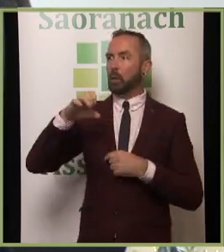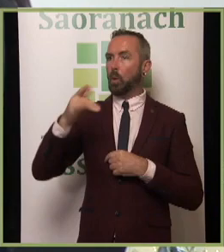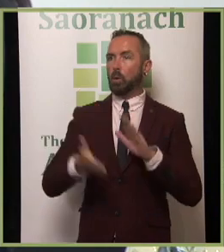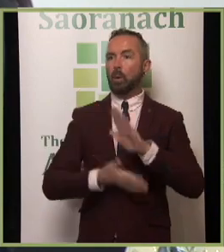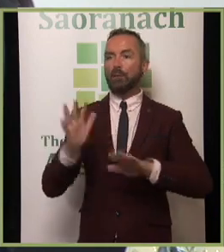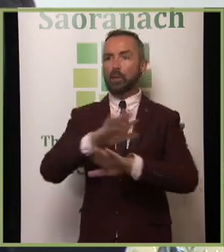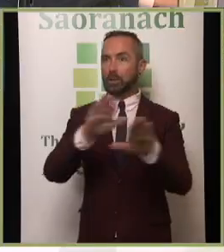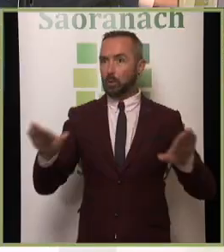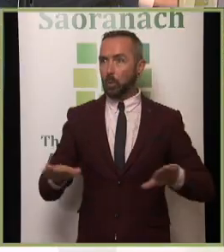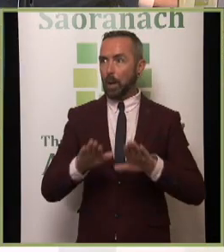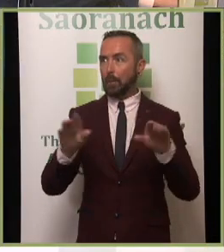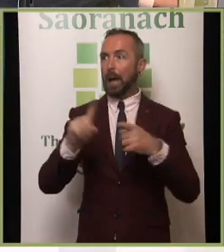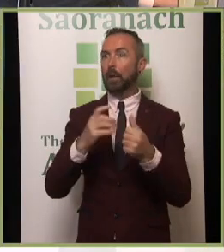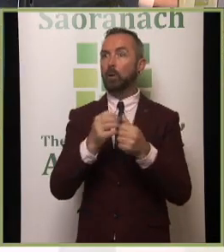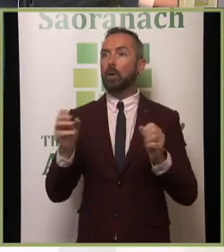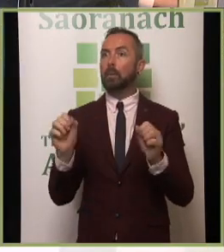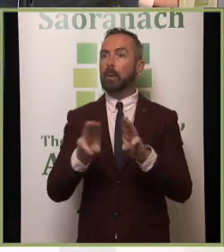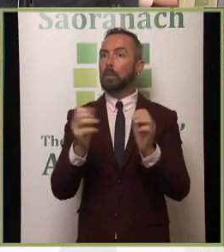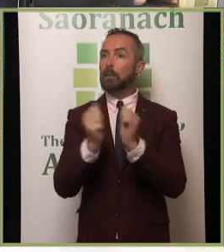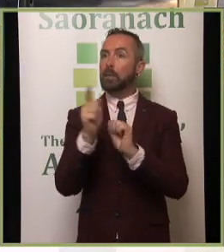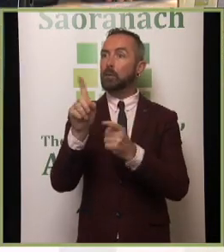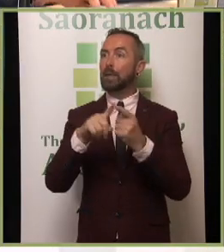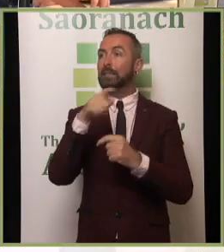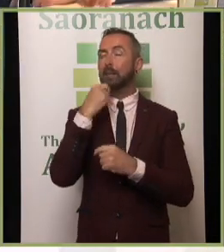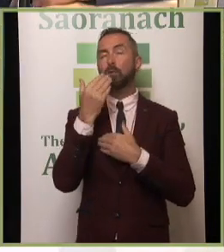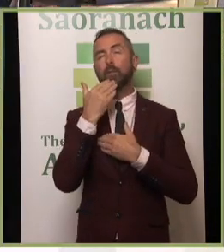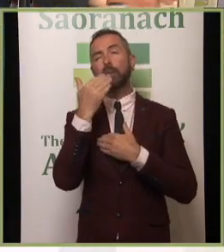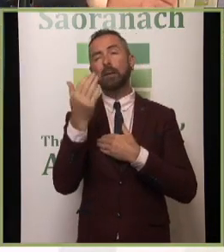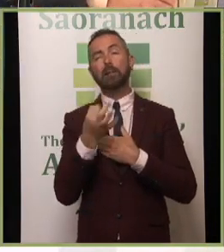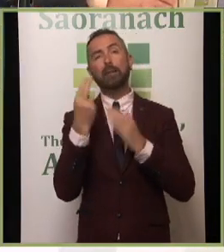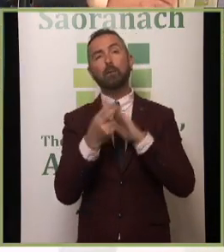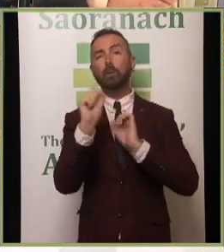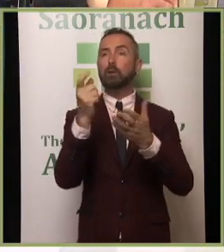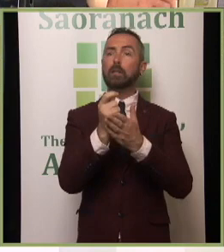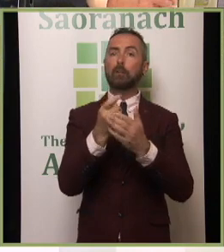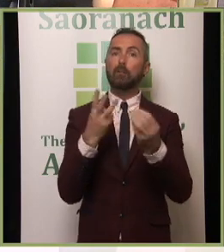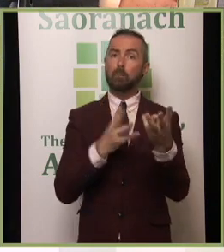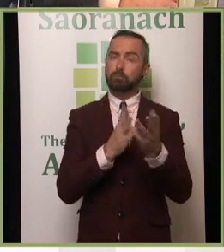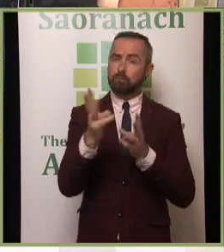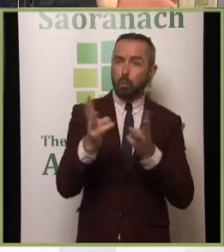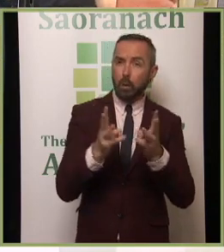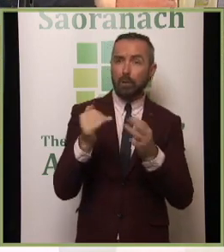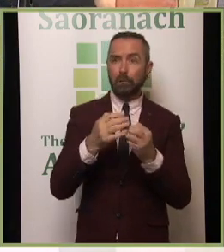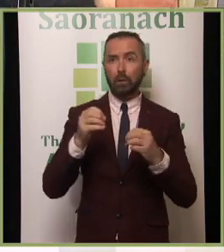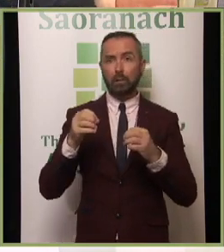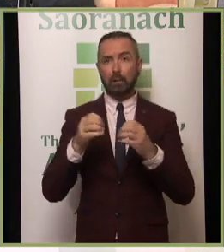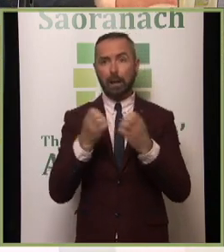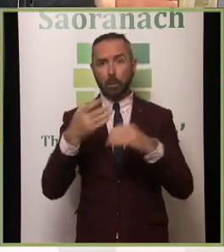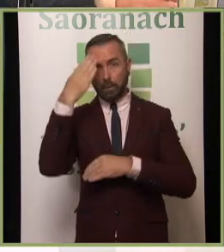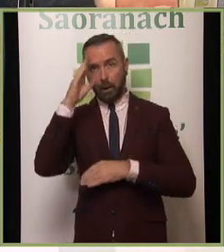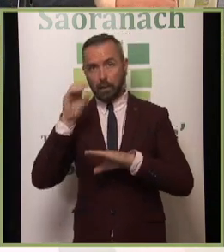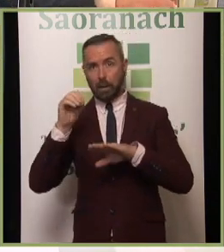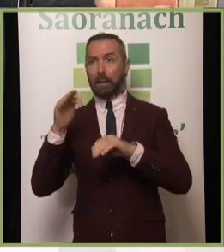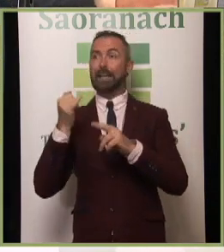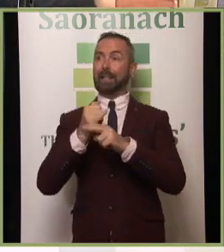other swimmers met you and said, thank you for giving up your time to do this work on behalf of us in the Assembly. Like, that is